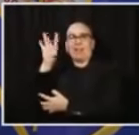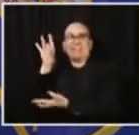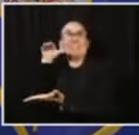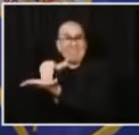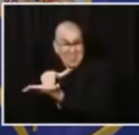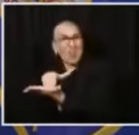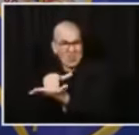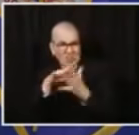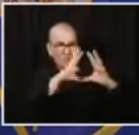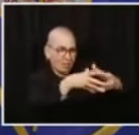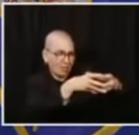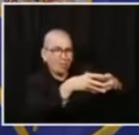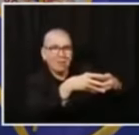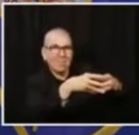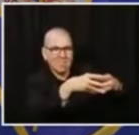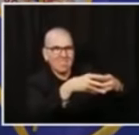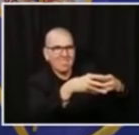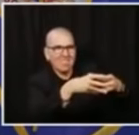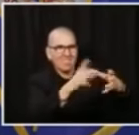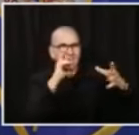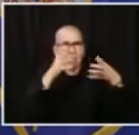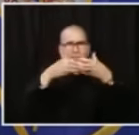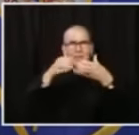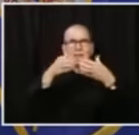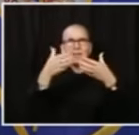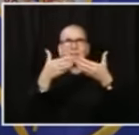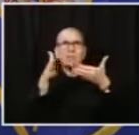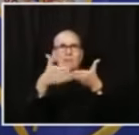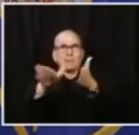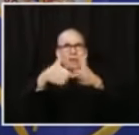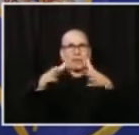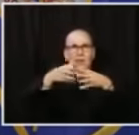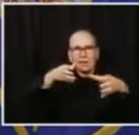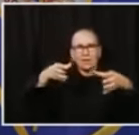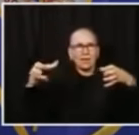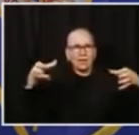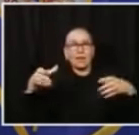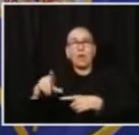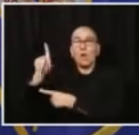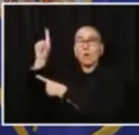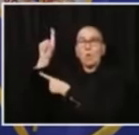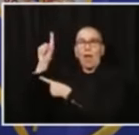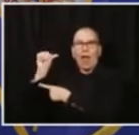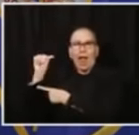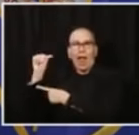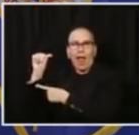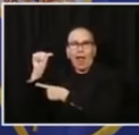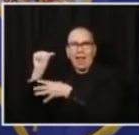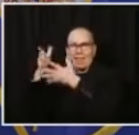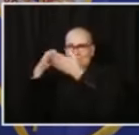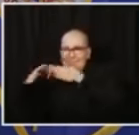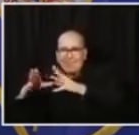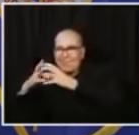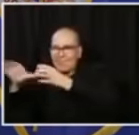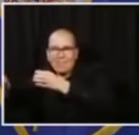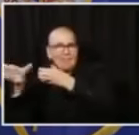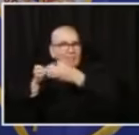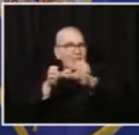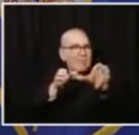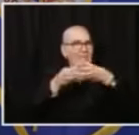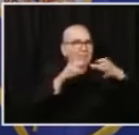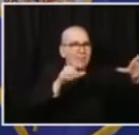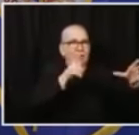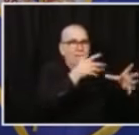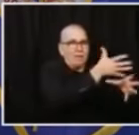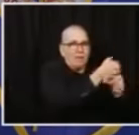in order to determine who will get the limited number of doses. And there are a lot of considerations that have gone